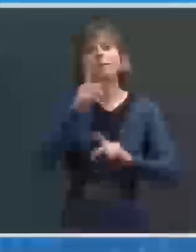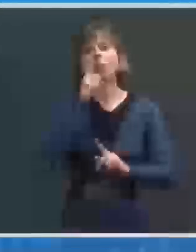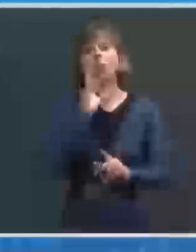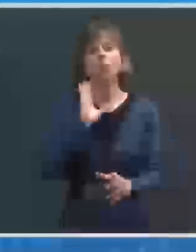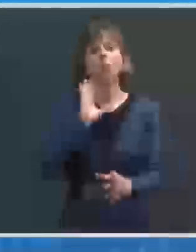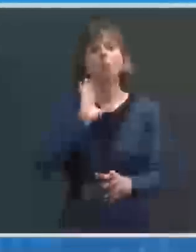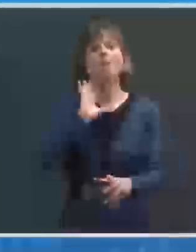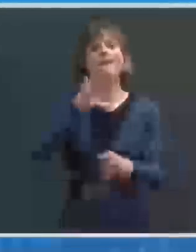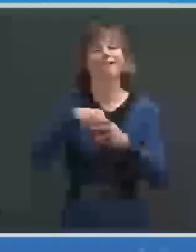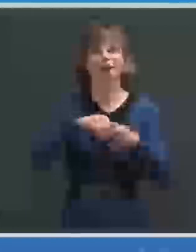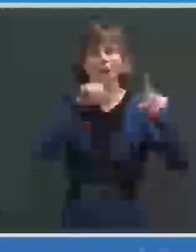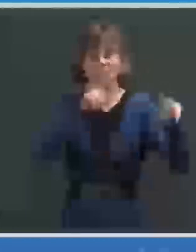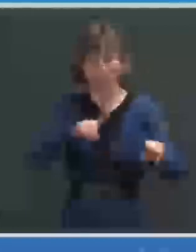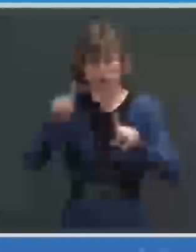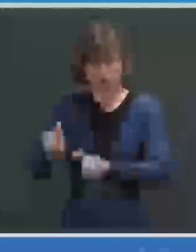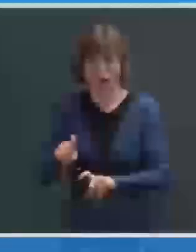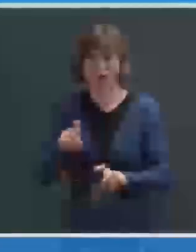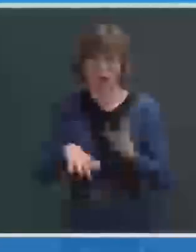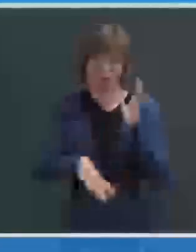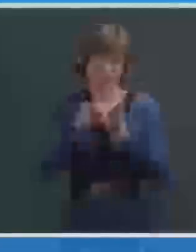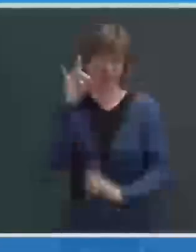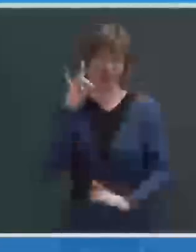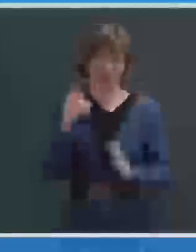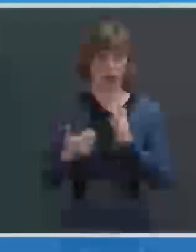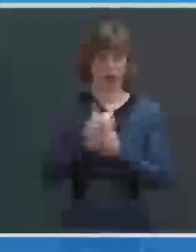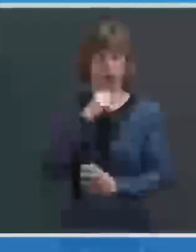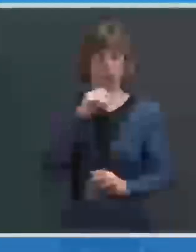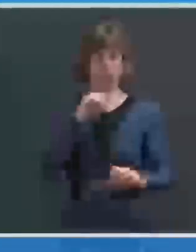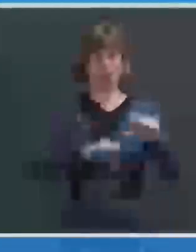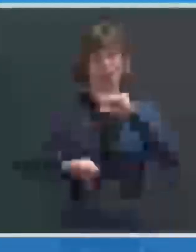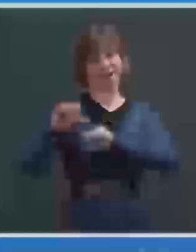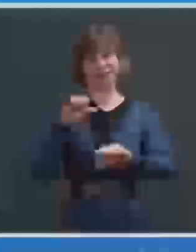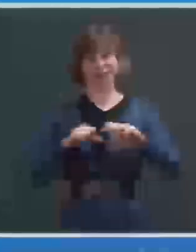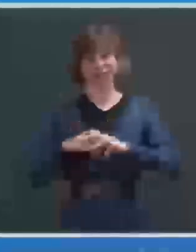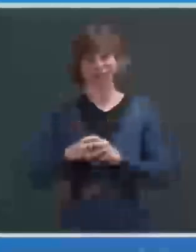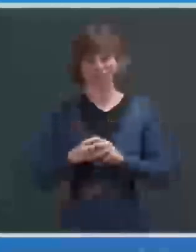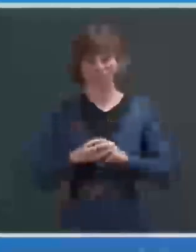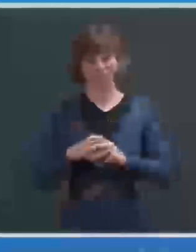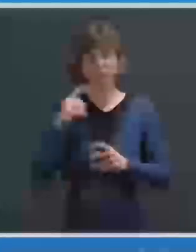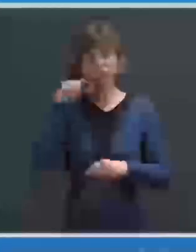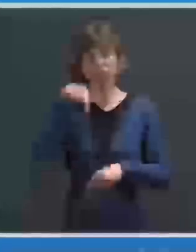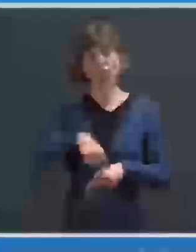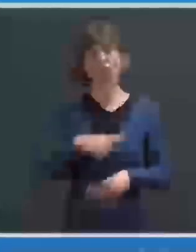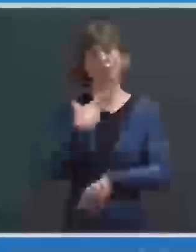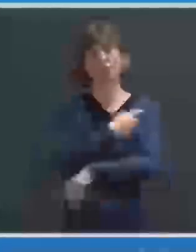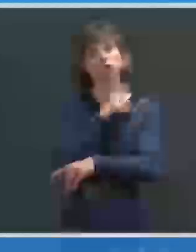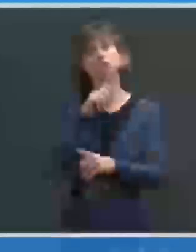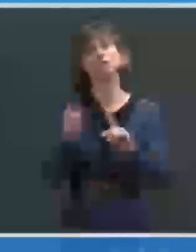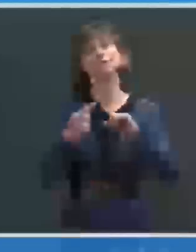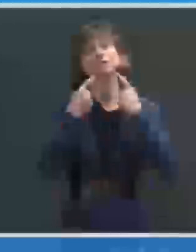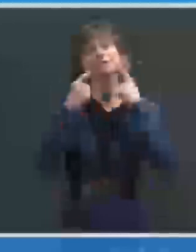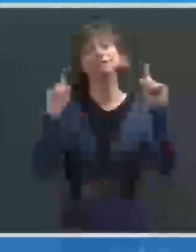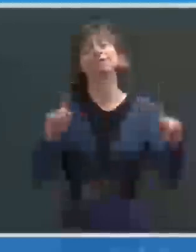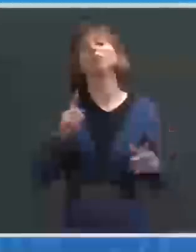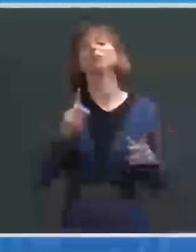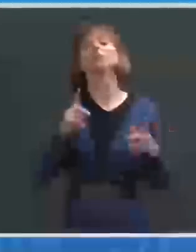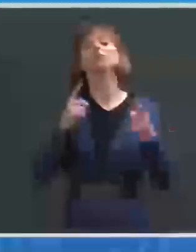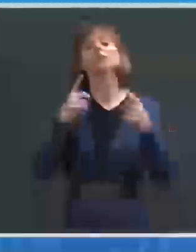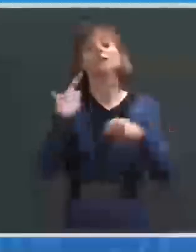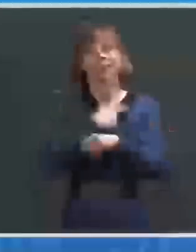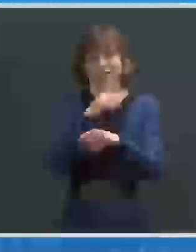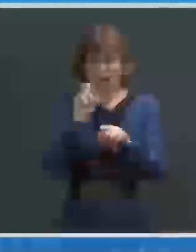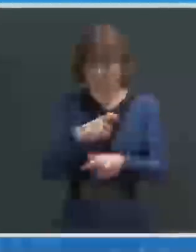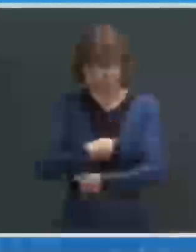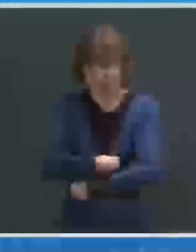scientific discovery. For this vaccination campaign to be successful, vaccines will have to reach everyone. And